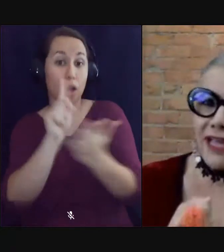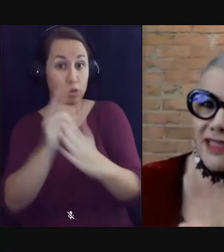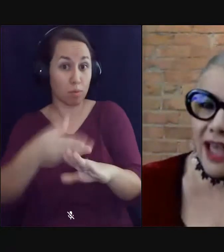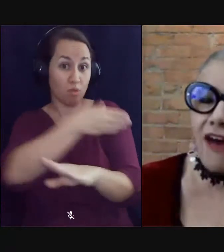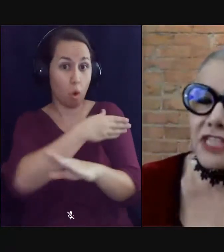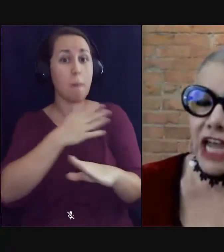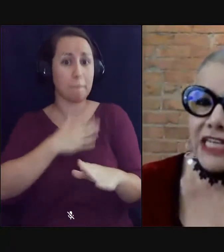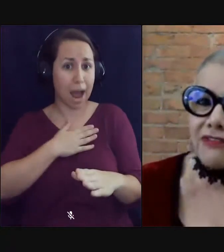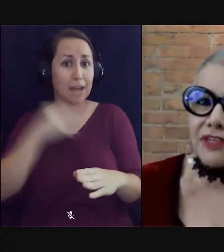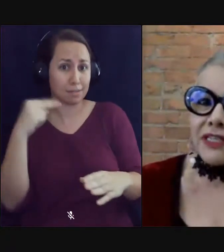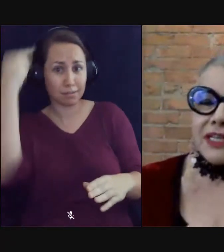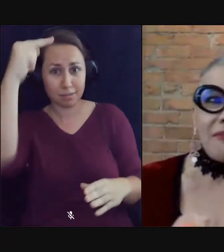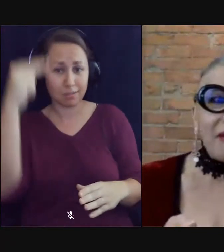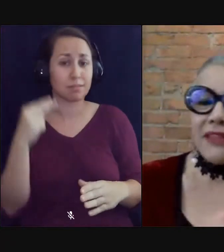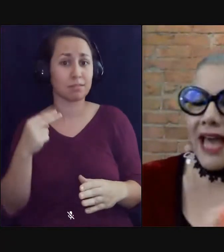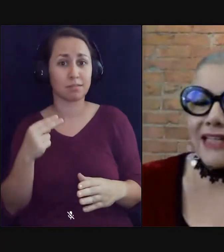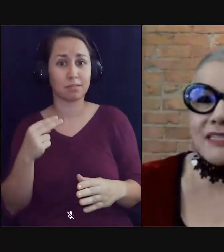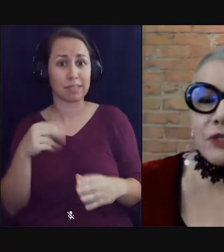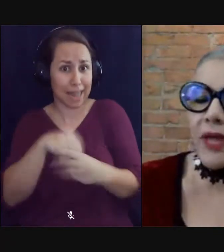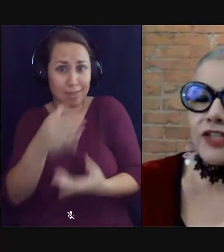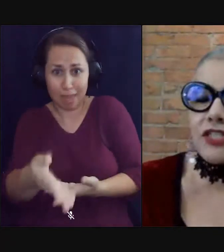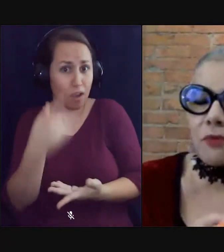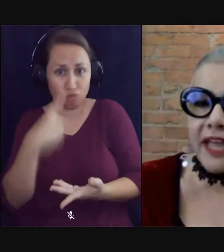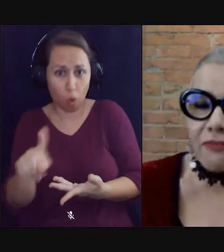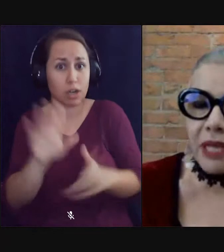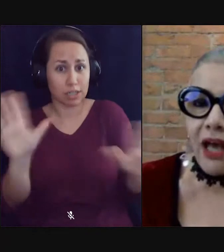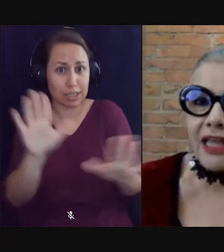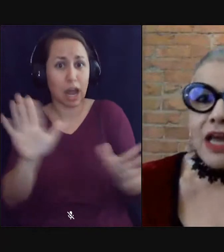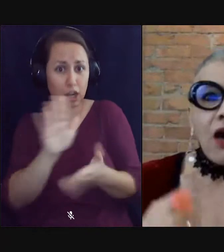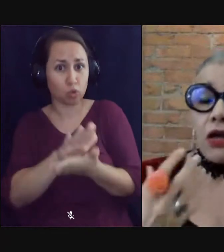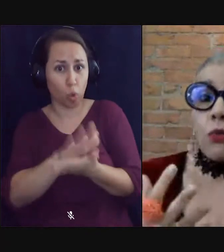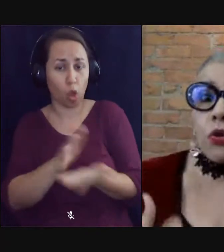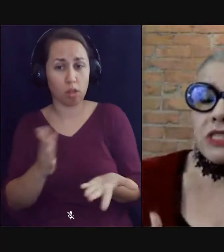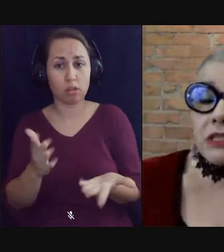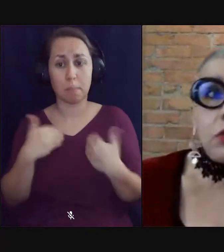are right there. After 9/11, my brother had special agents from the FBI